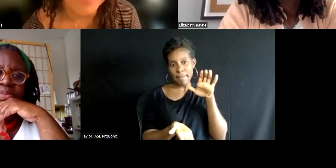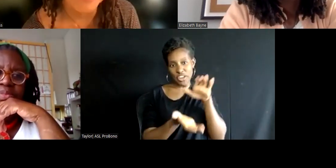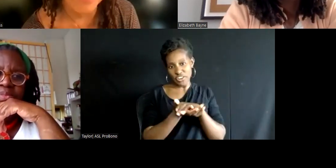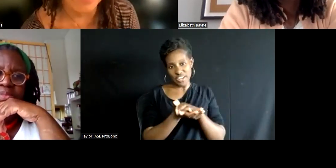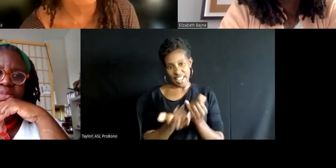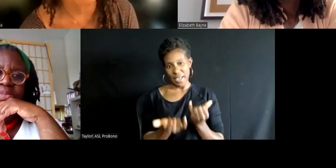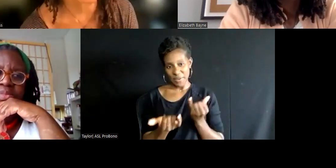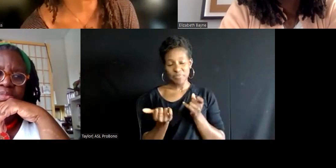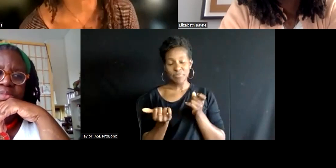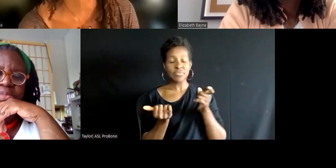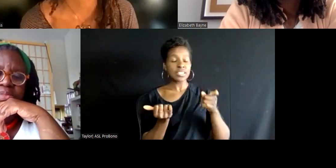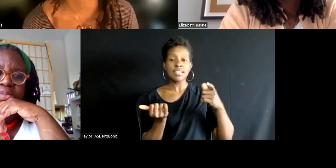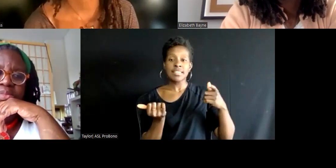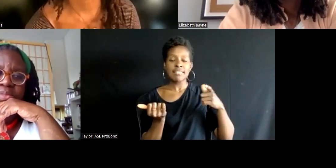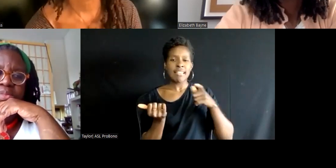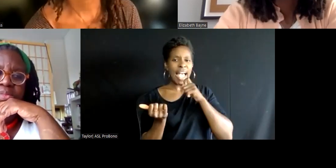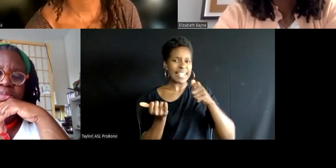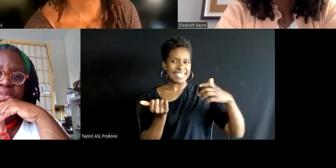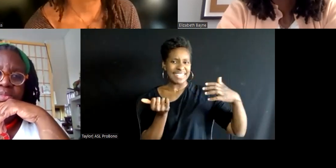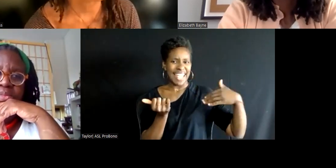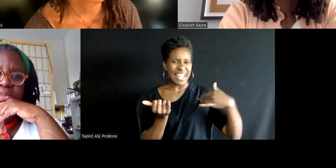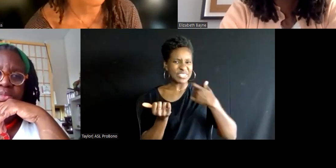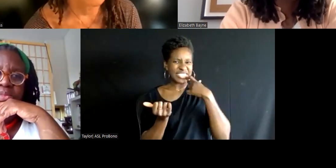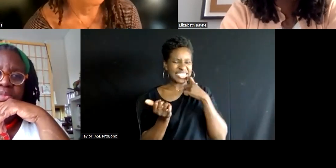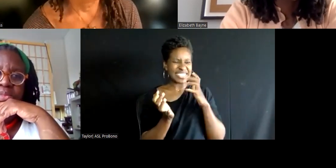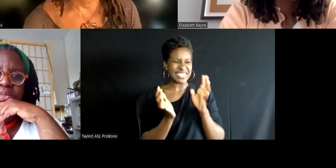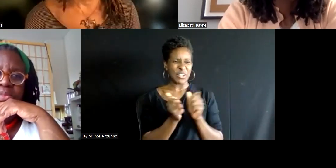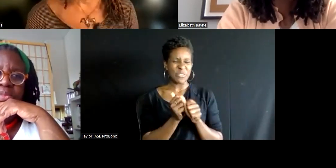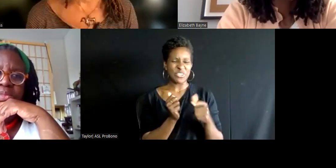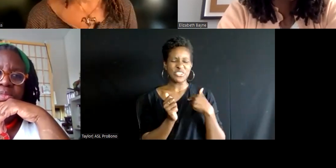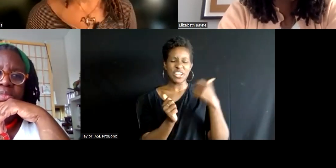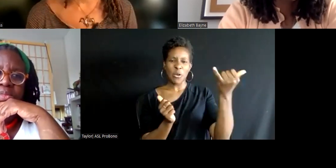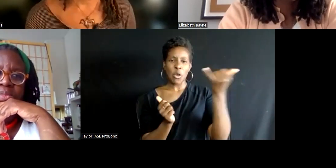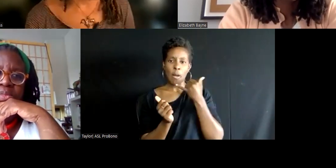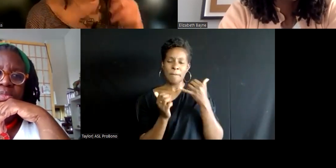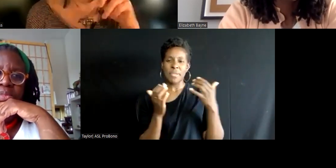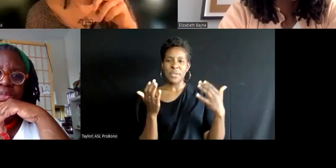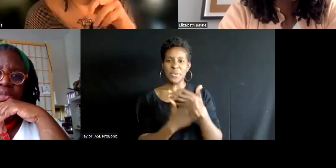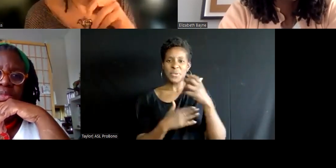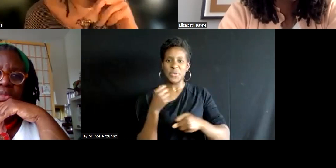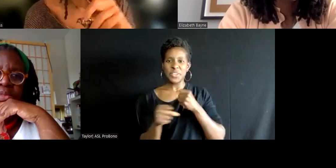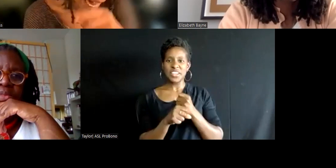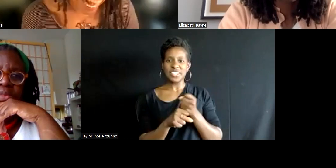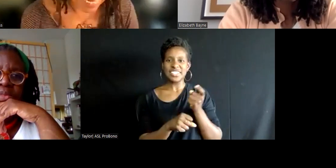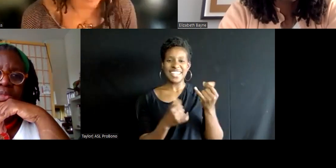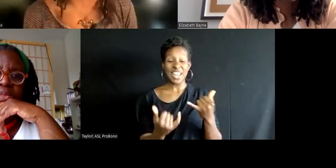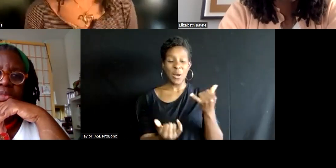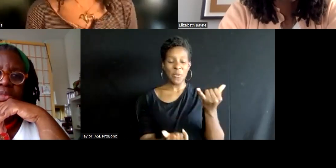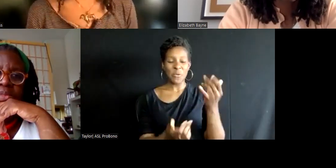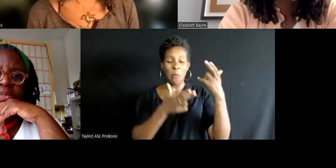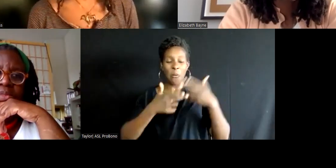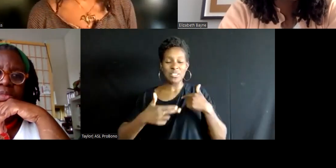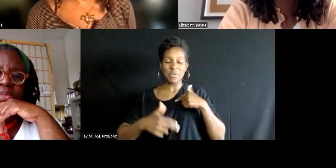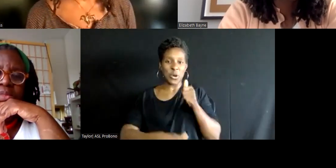She hasn't yet. I was just talking to her. She called me New Year's Day. And she now calls me her other mother. And